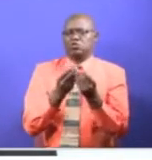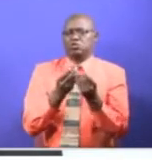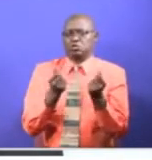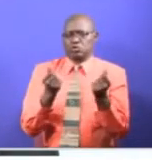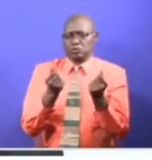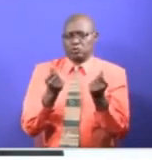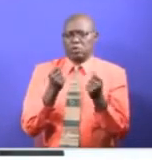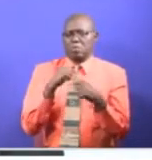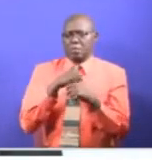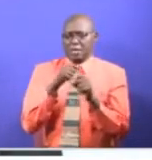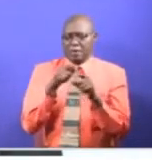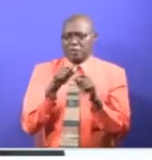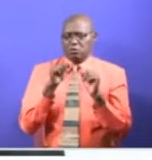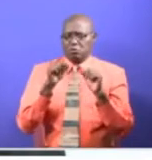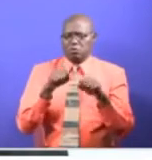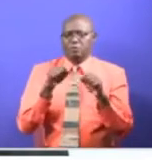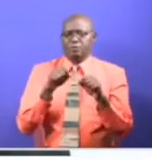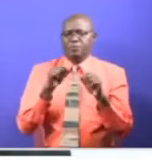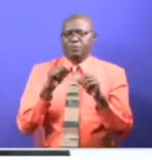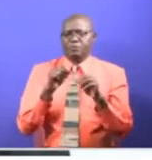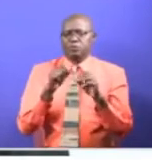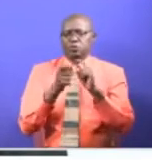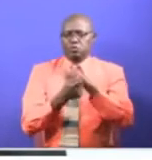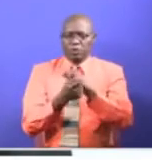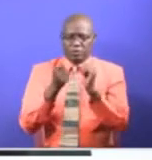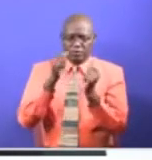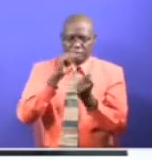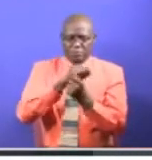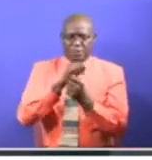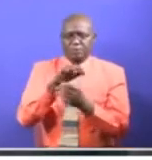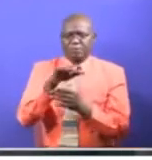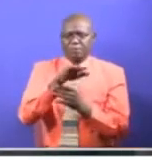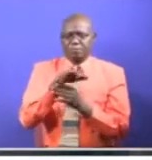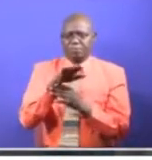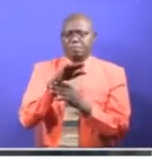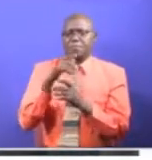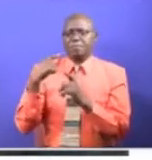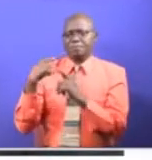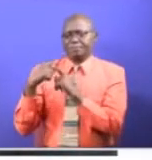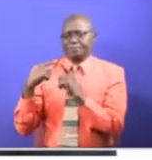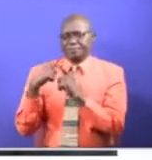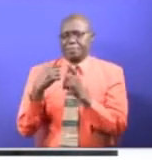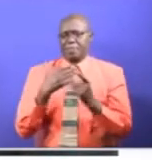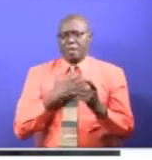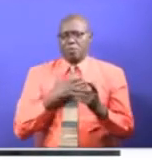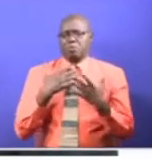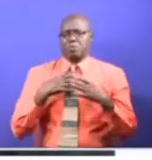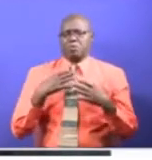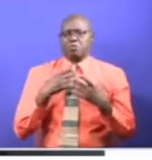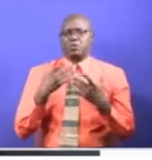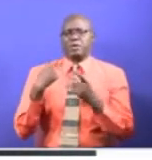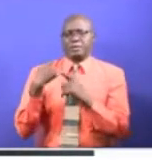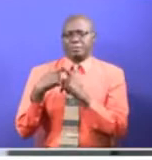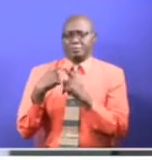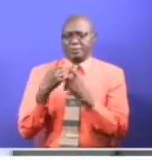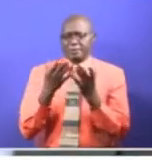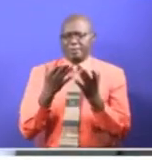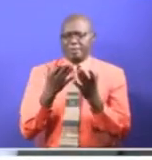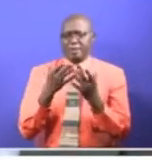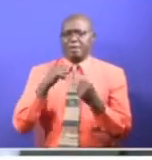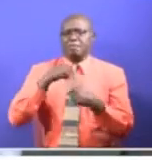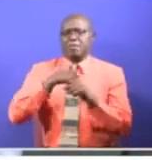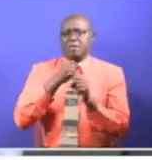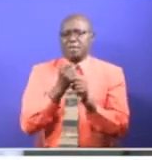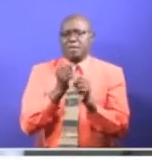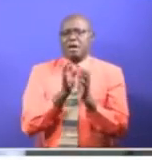it possible to transform the environment and the experience our people go through and still make it commercially